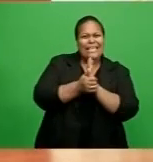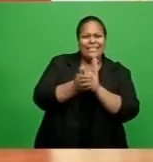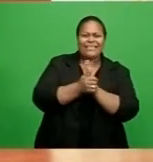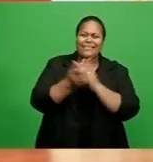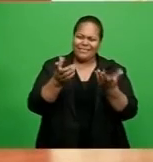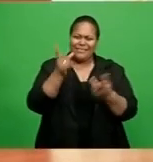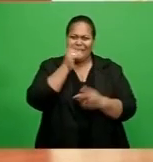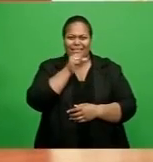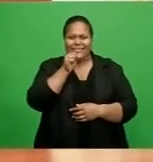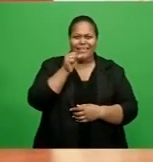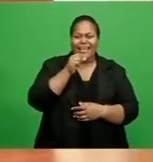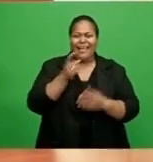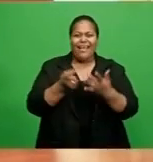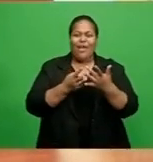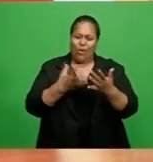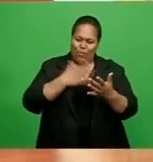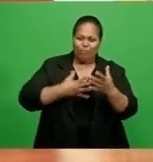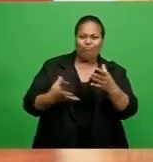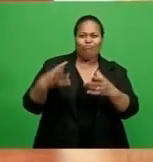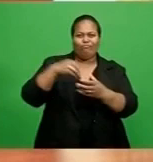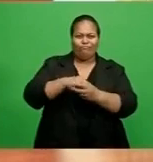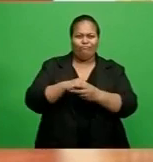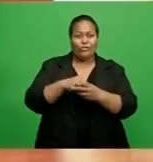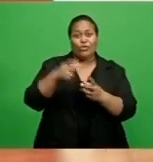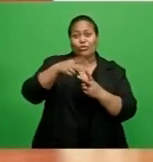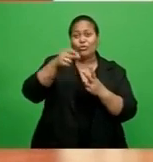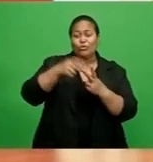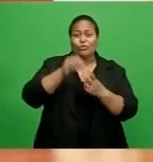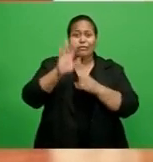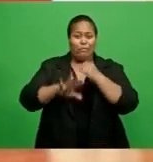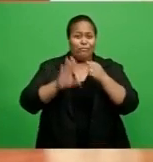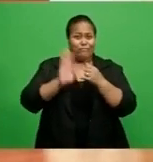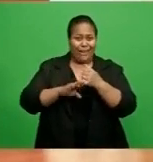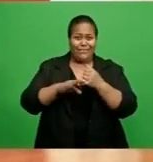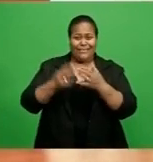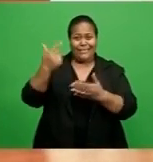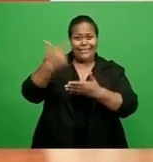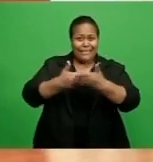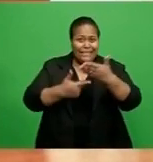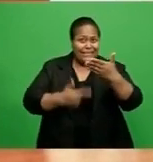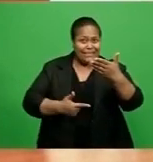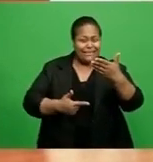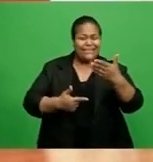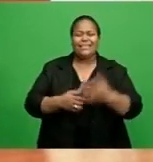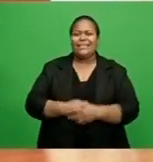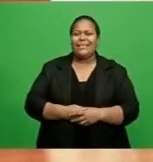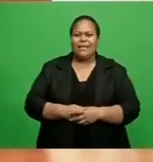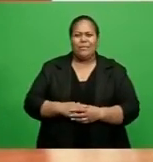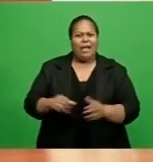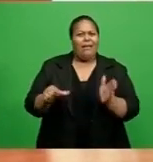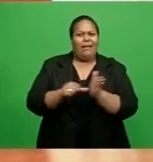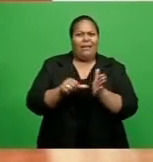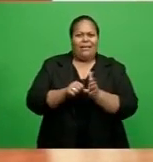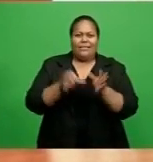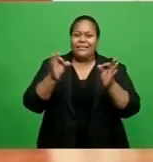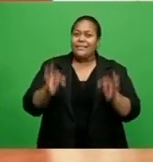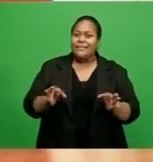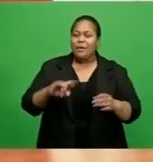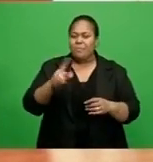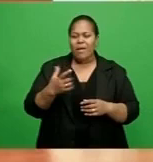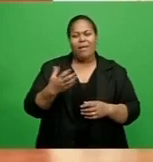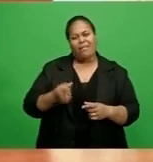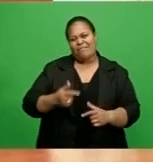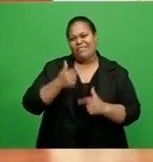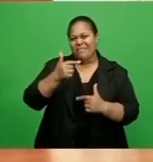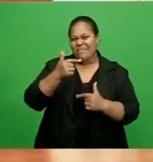Choosing the final list of artists was a very tough decision for us to make, but we had only limited spots to